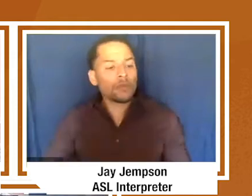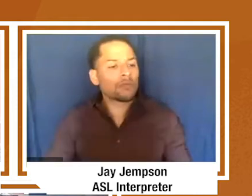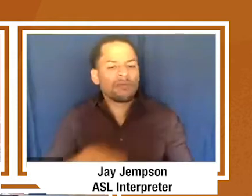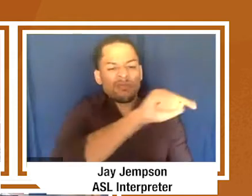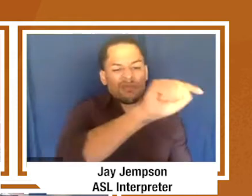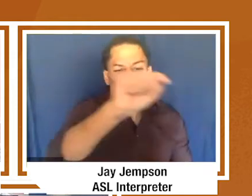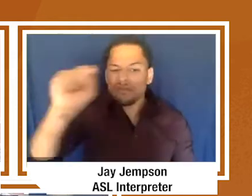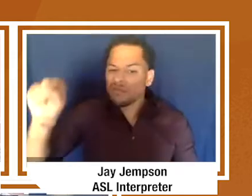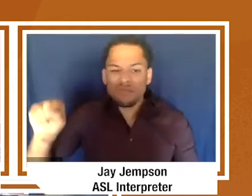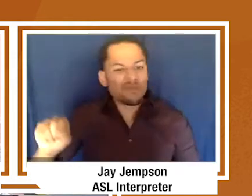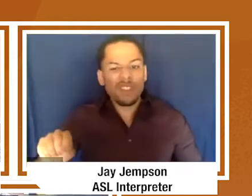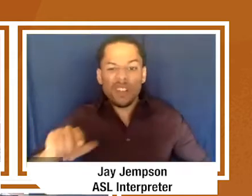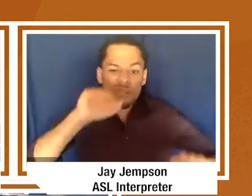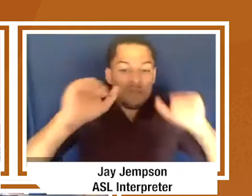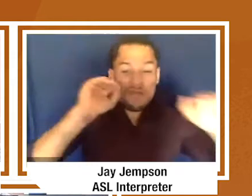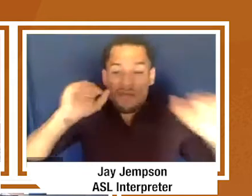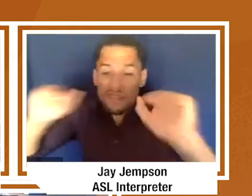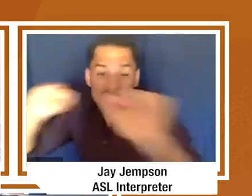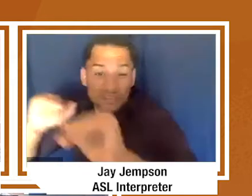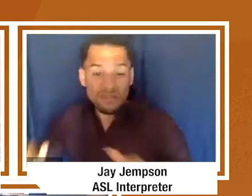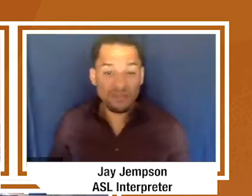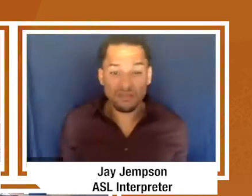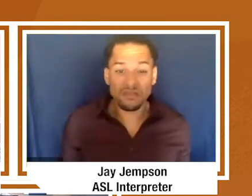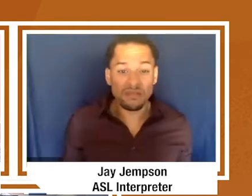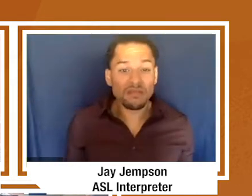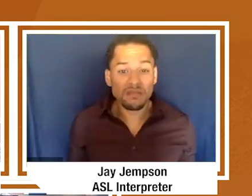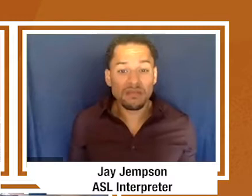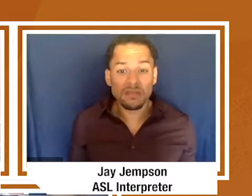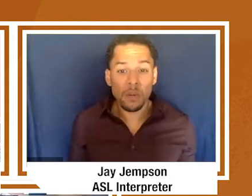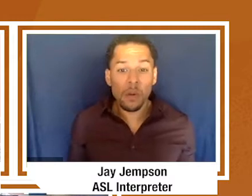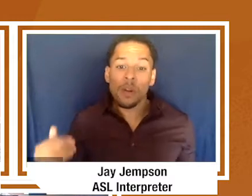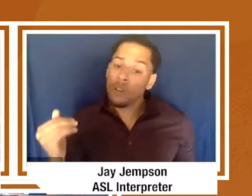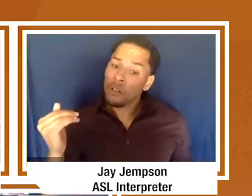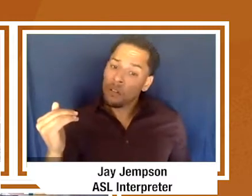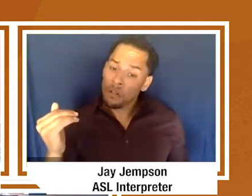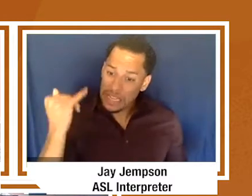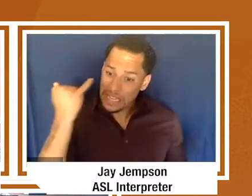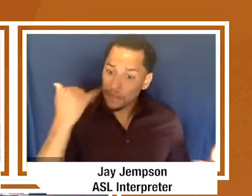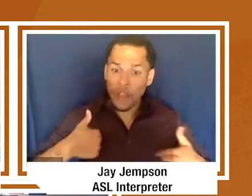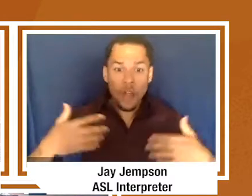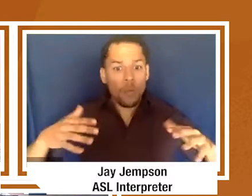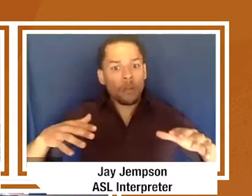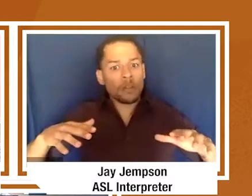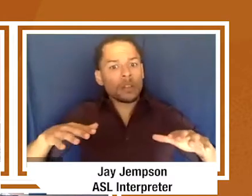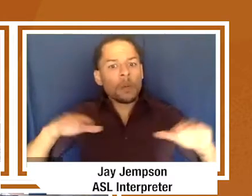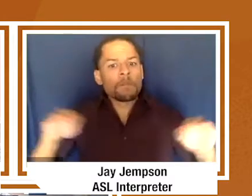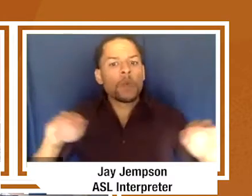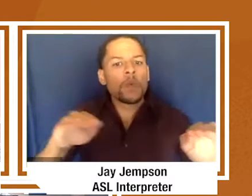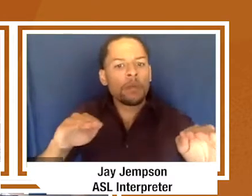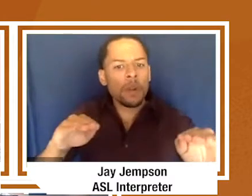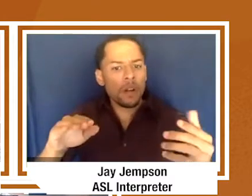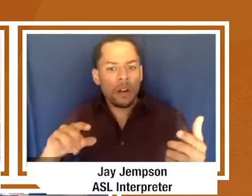enough. Come on. If we really are about what we say we are, and we are in this movement of